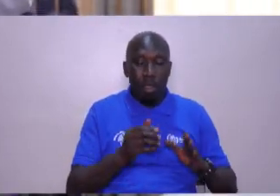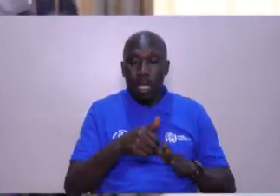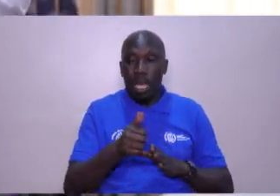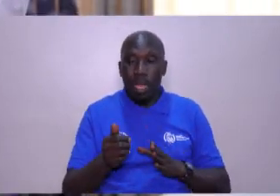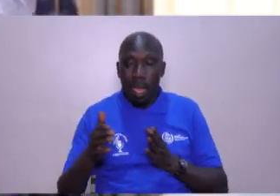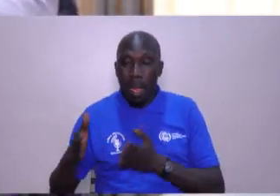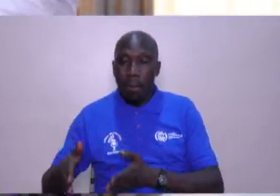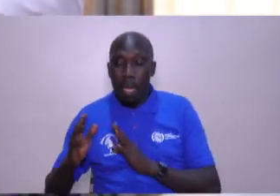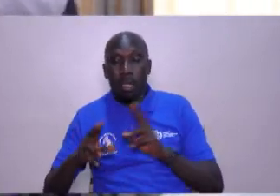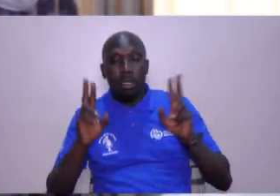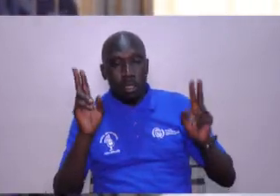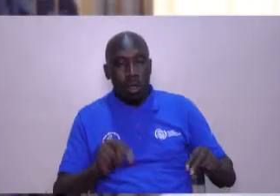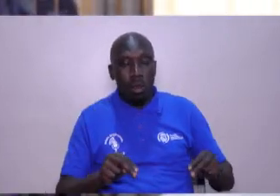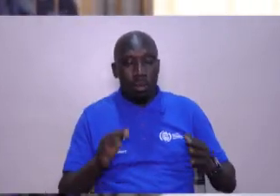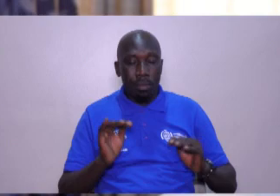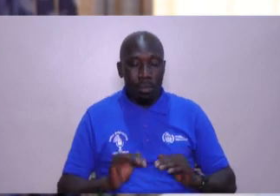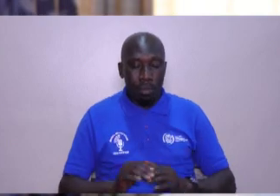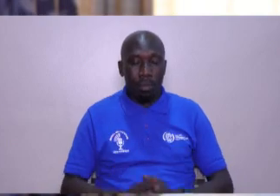No.